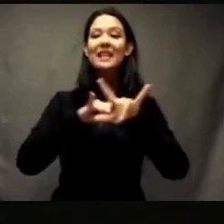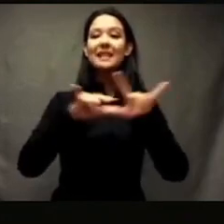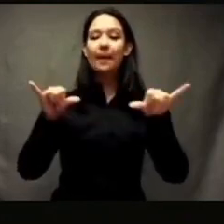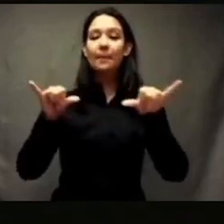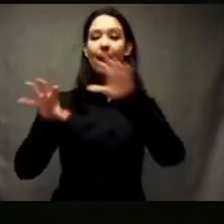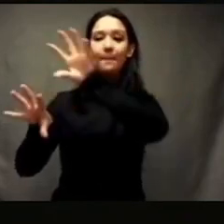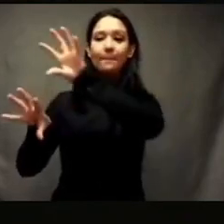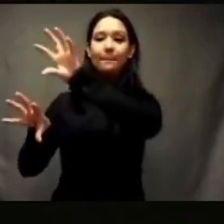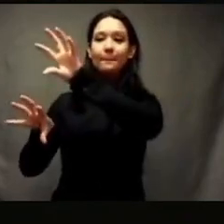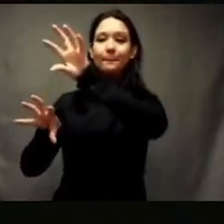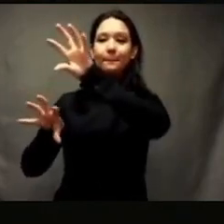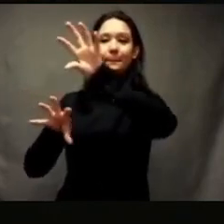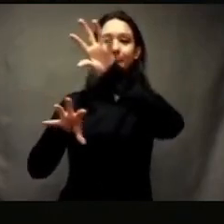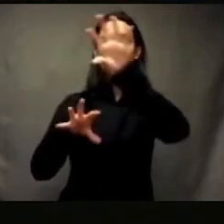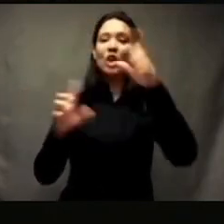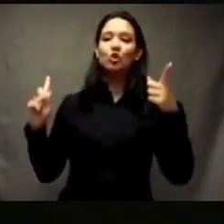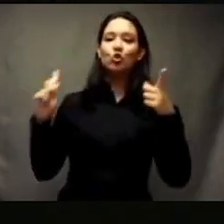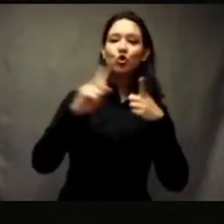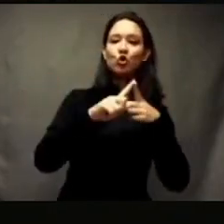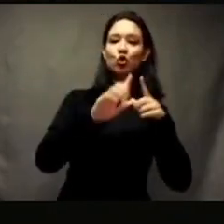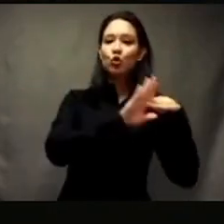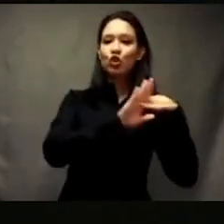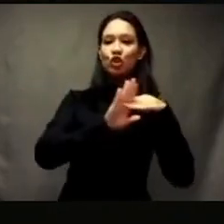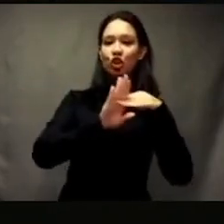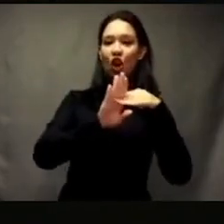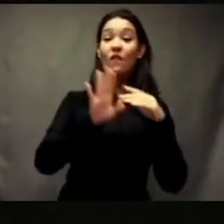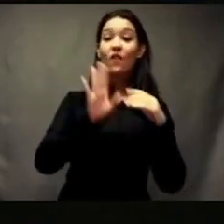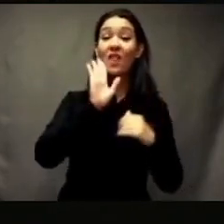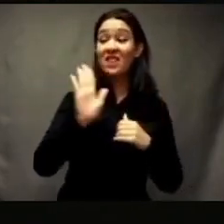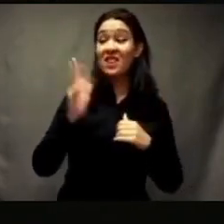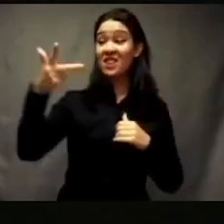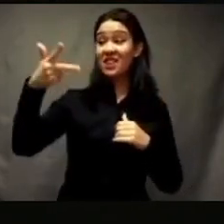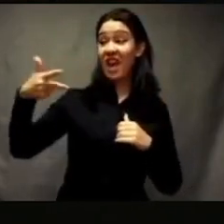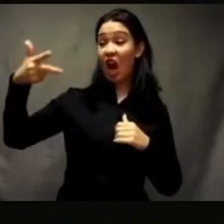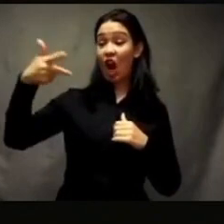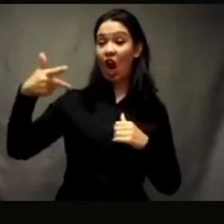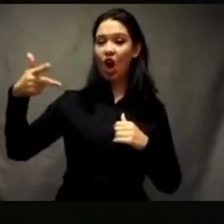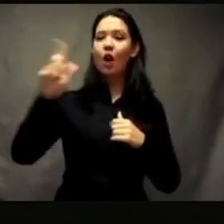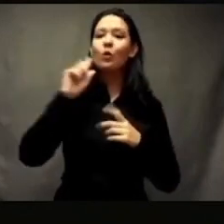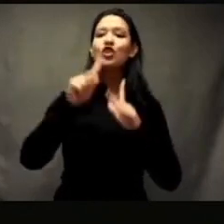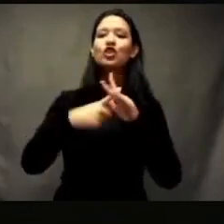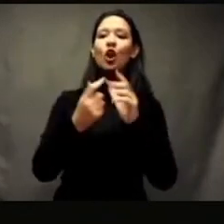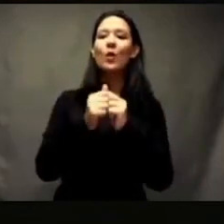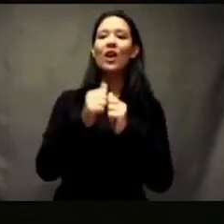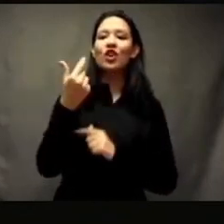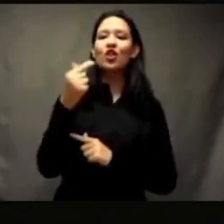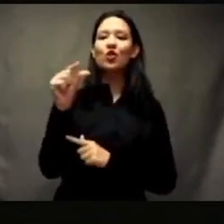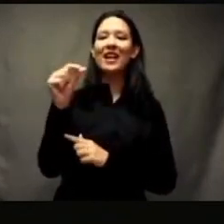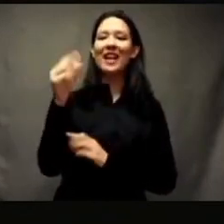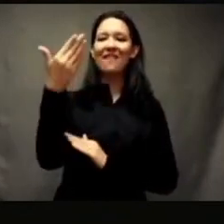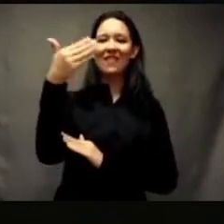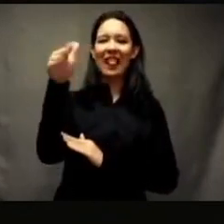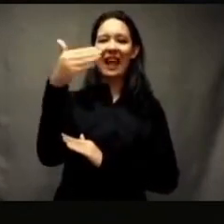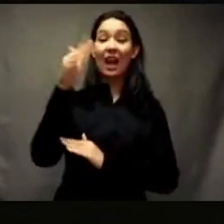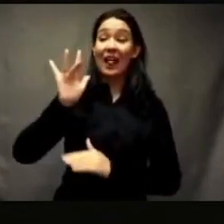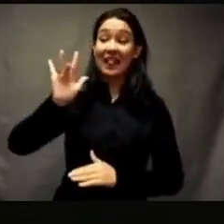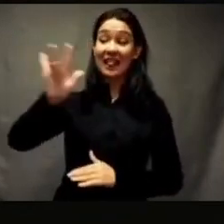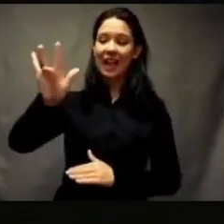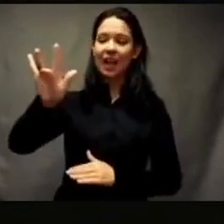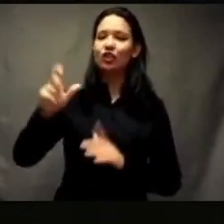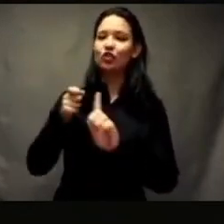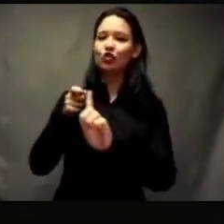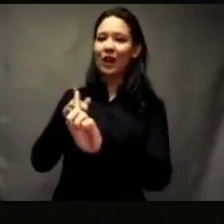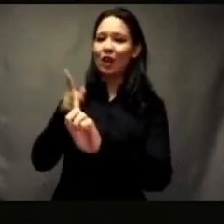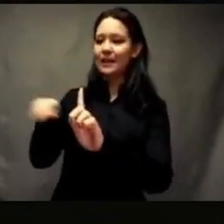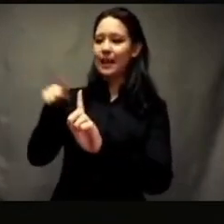So for their program, I'm actually going to start on green flag. So when green flag is clicked, that will trigger their